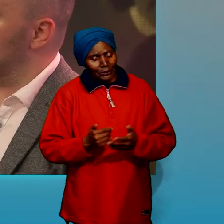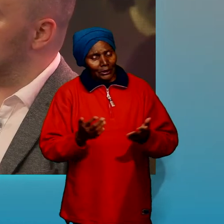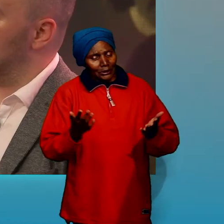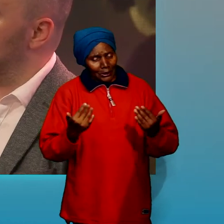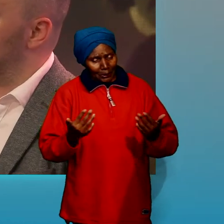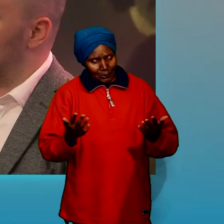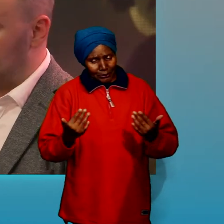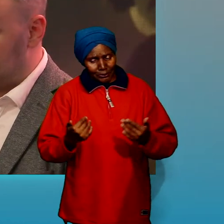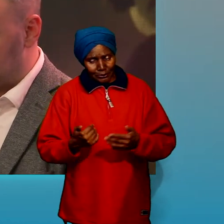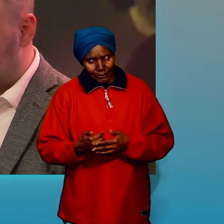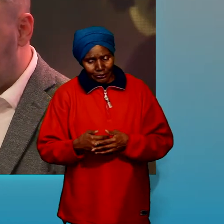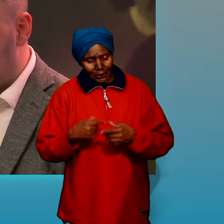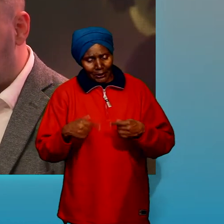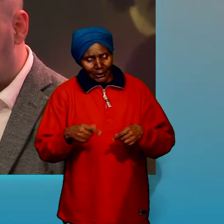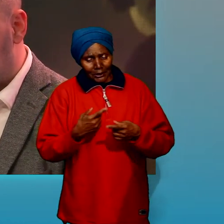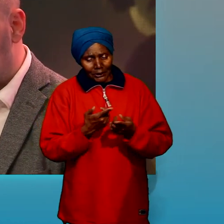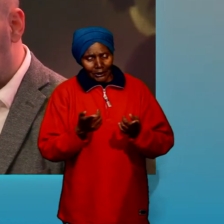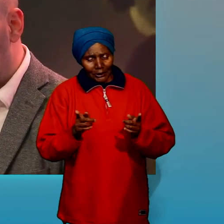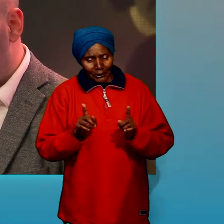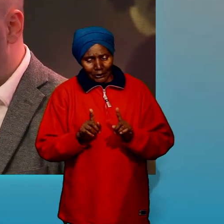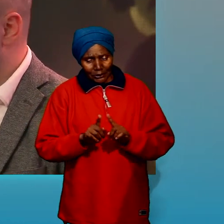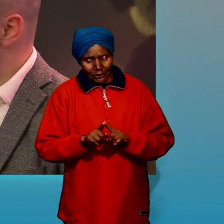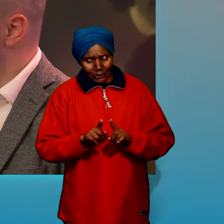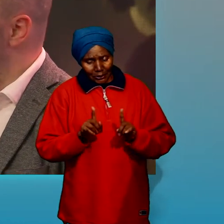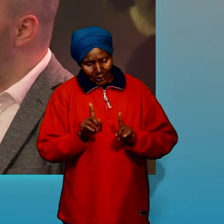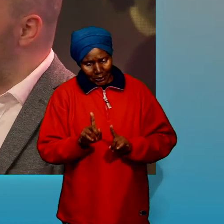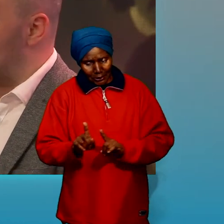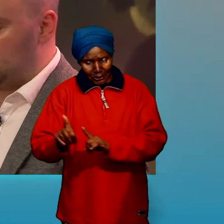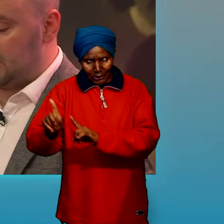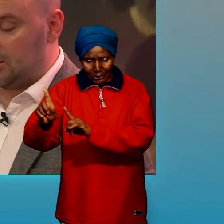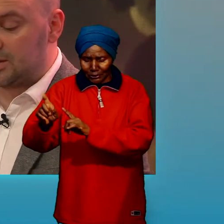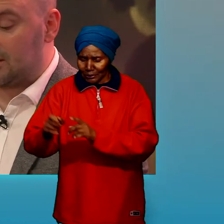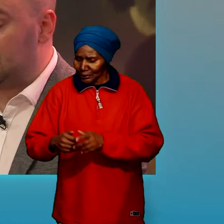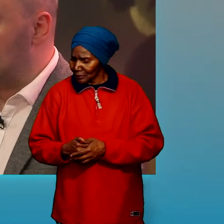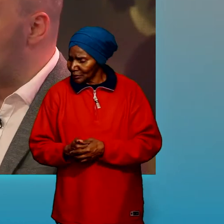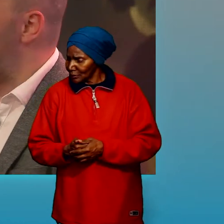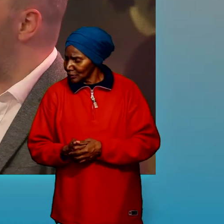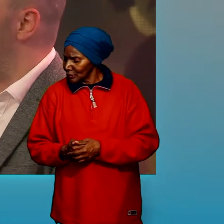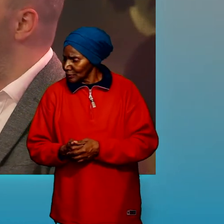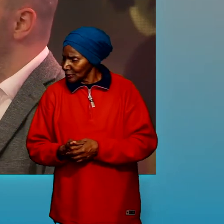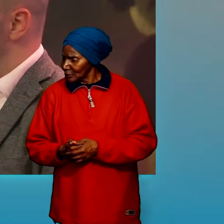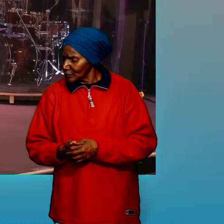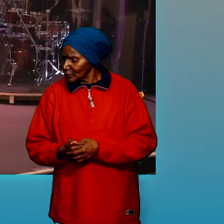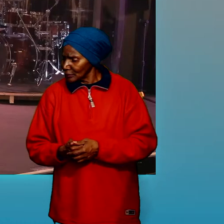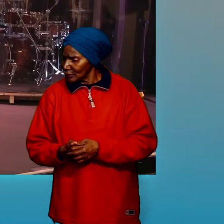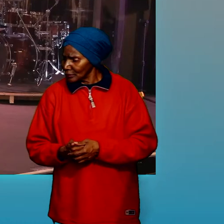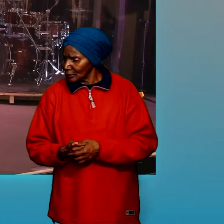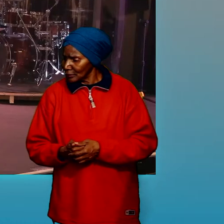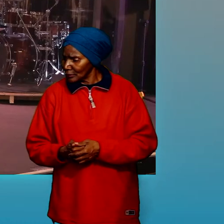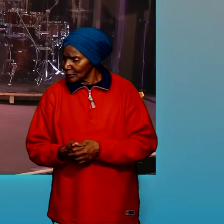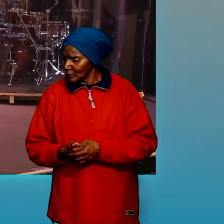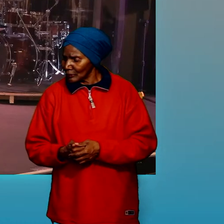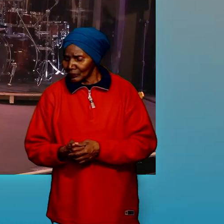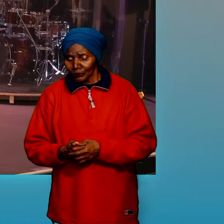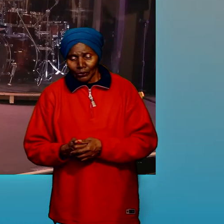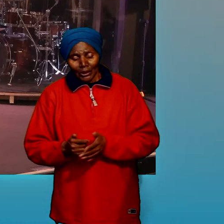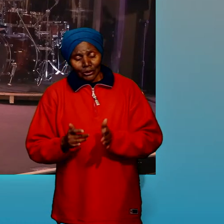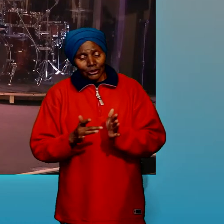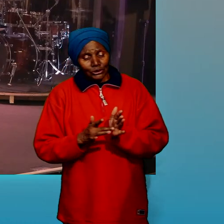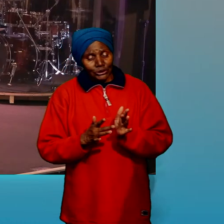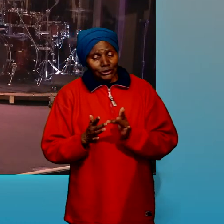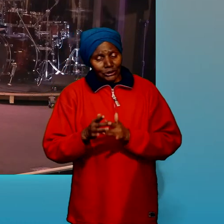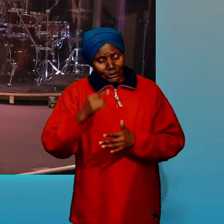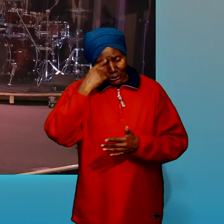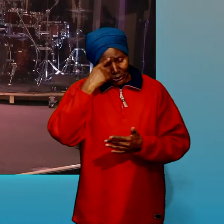now, let us leave." Now, we don't know why, we don't necessarily know how, but Jesus decides to use the